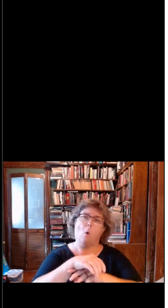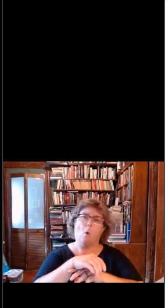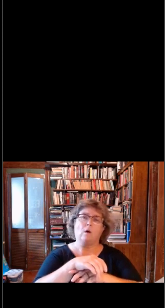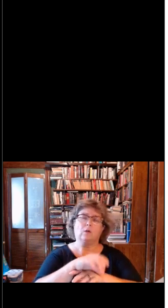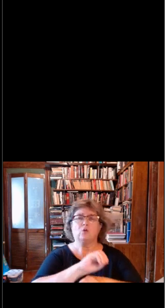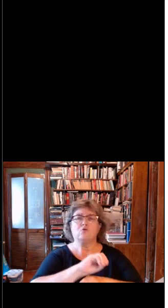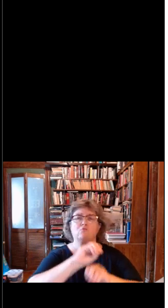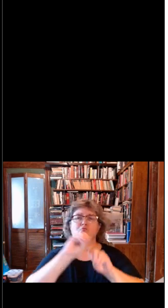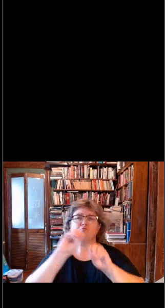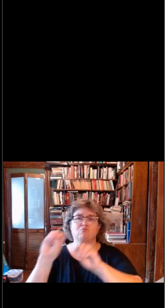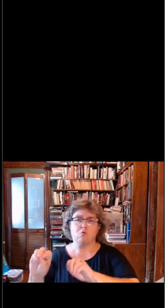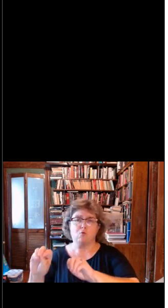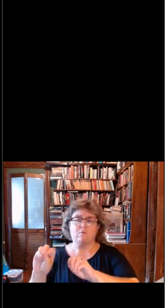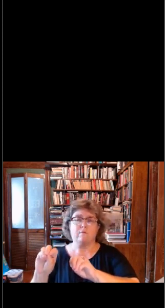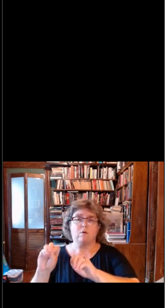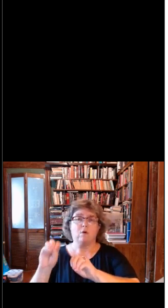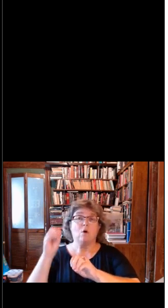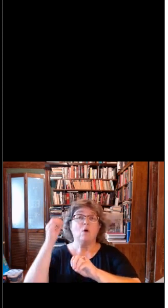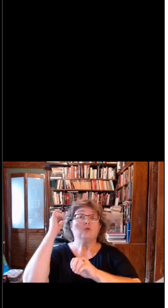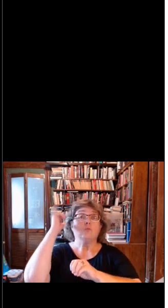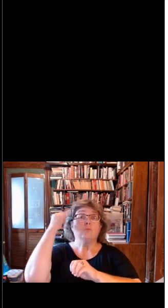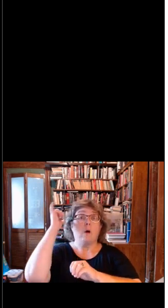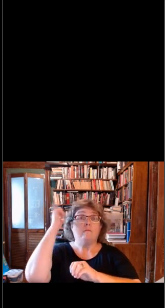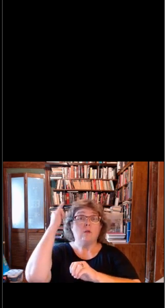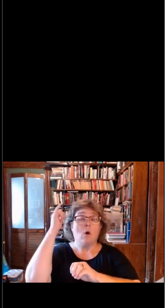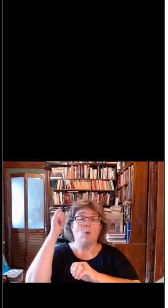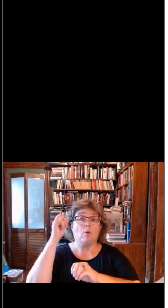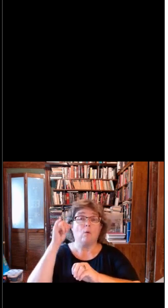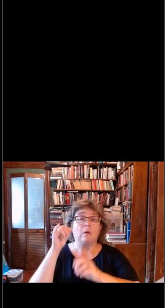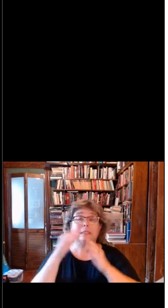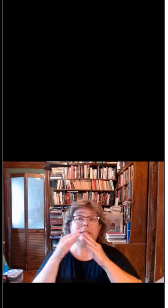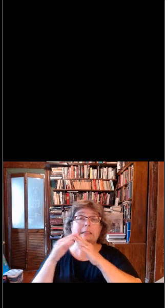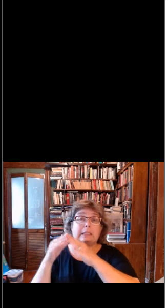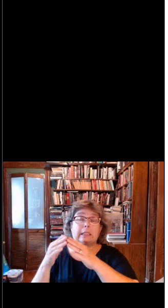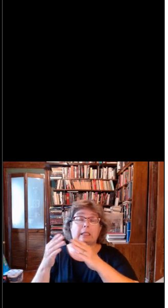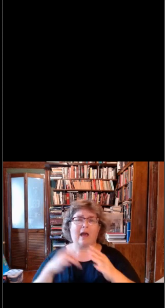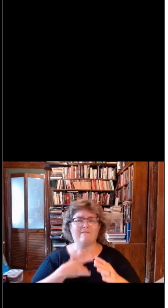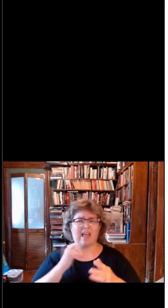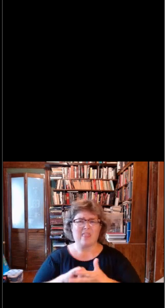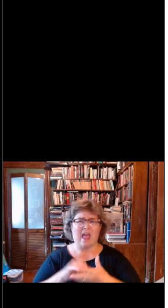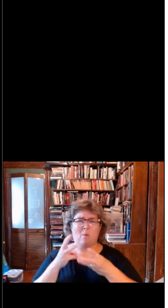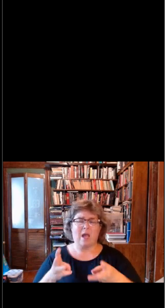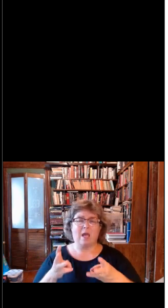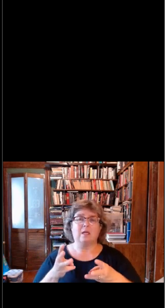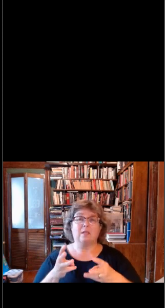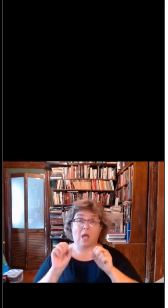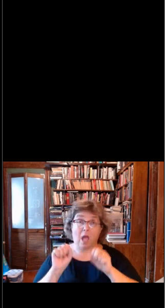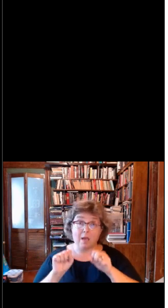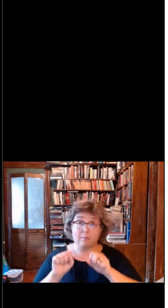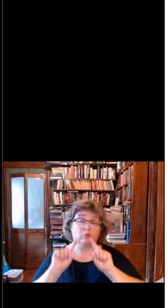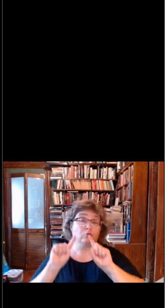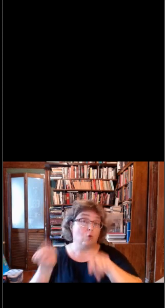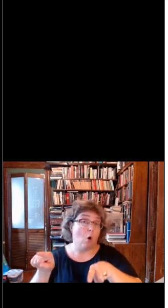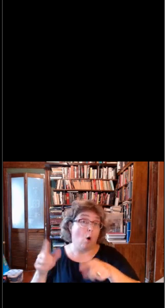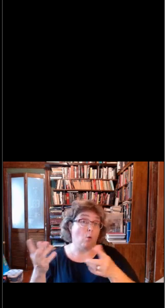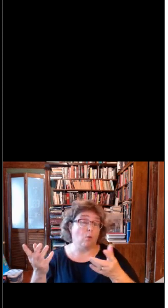move into the urban areas, like into the city, to be able to really go anywhere